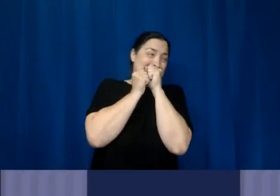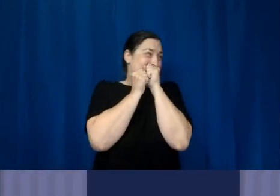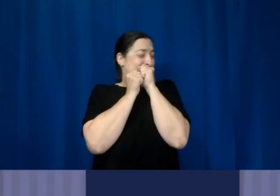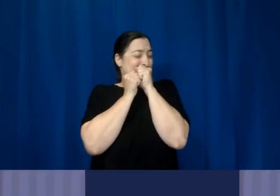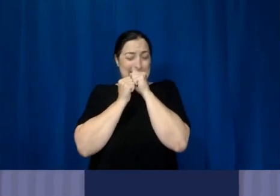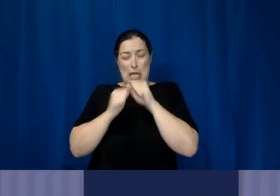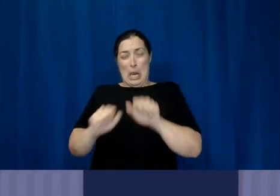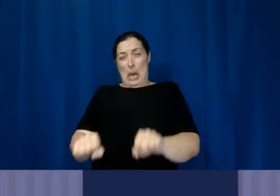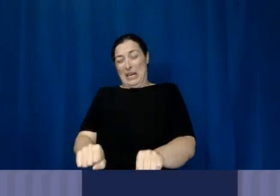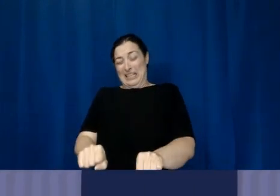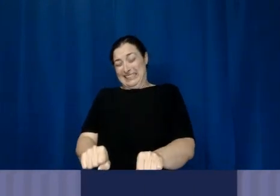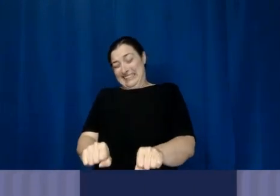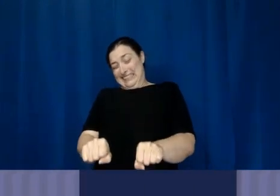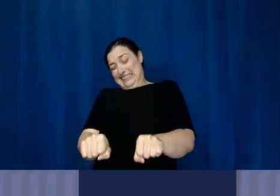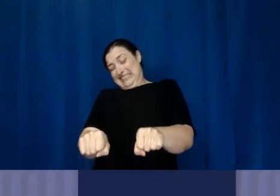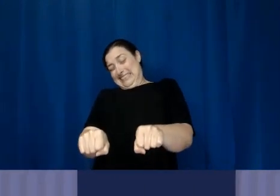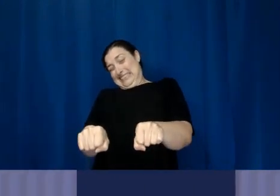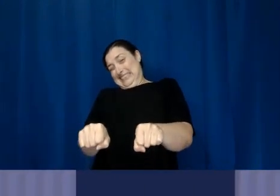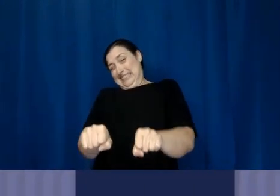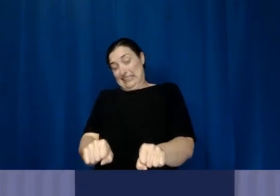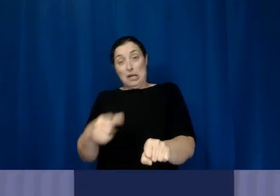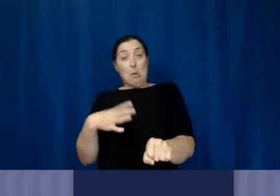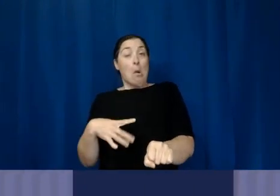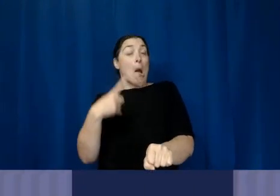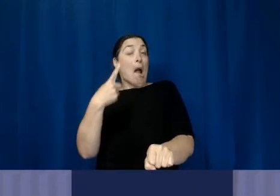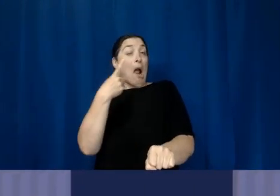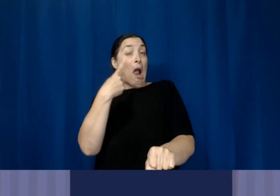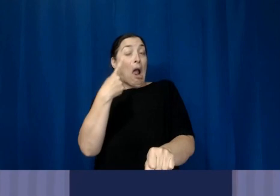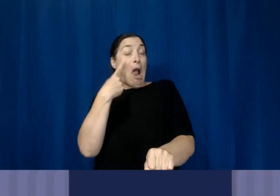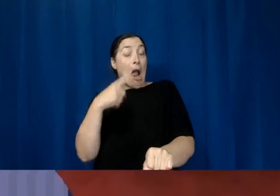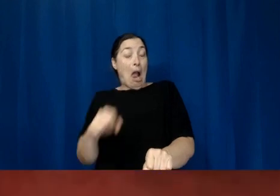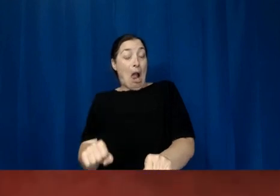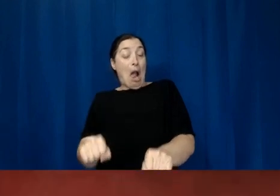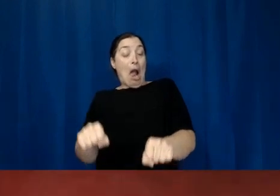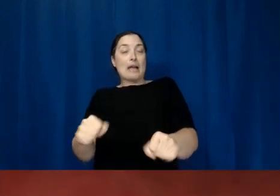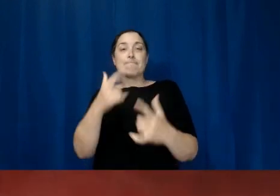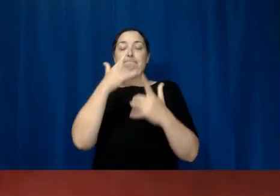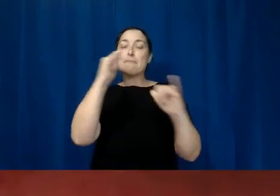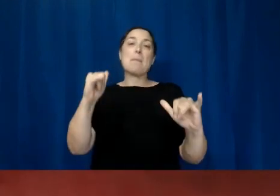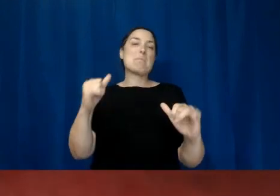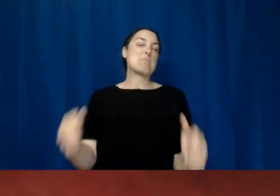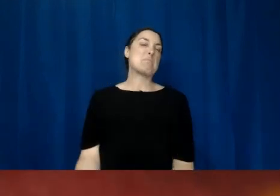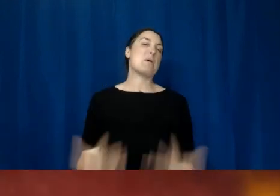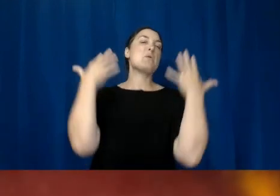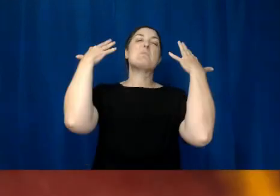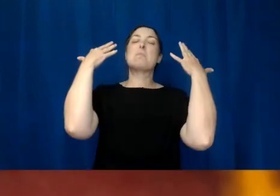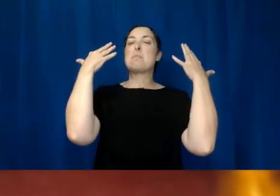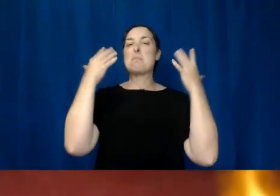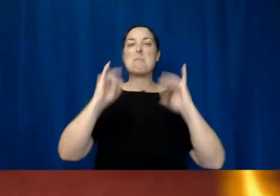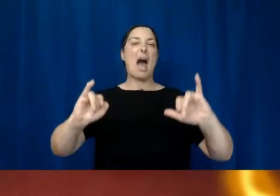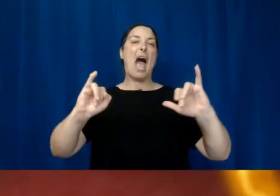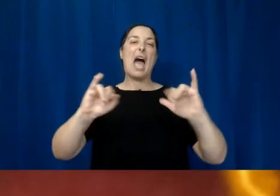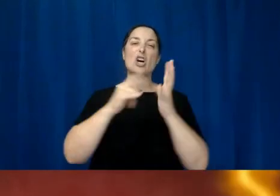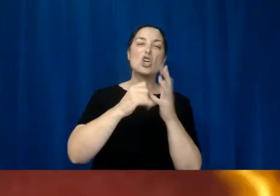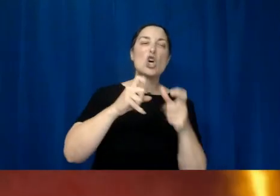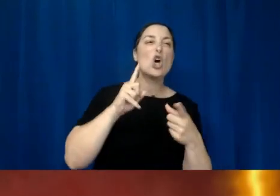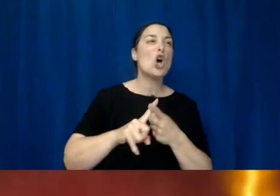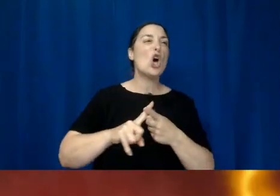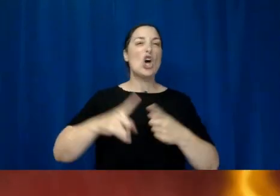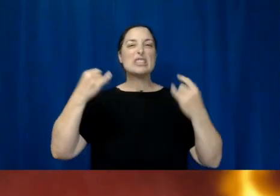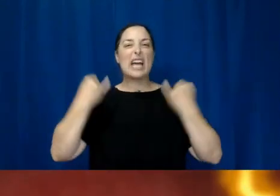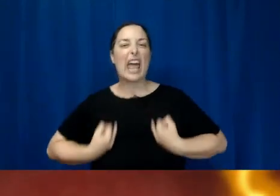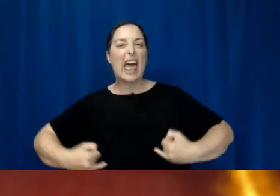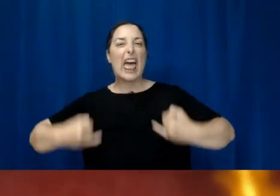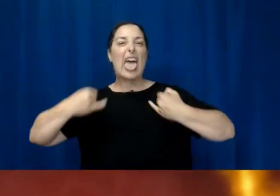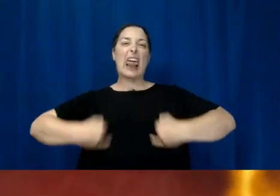her, and she opened the lid just enough to peer inside. Out sprang a flurry of curses, illnesses, and hardships, releasing